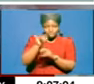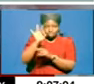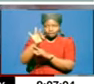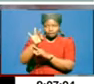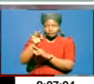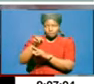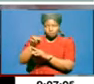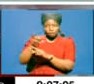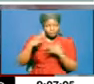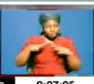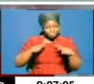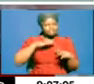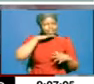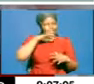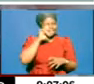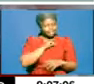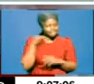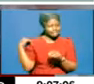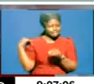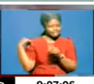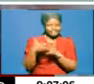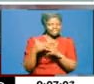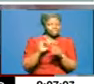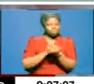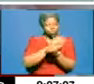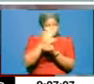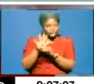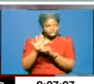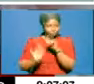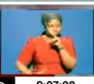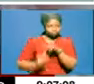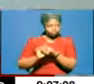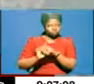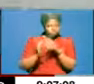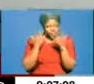the fight since the pandemic broke out. Now,